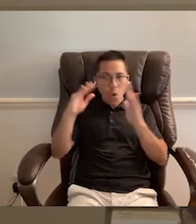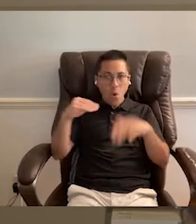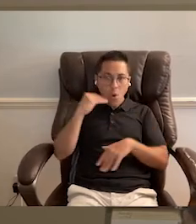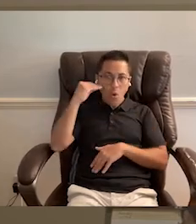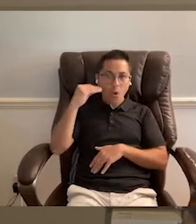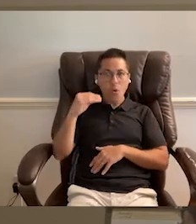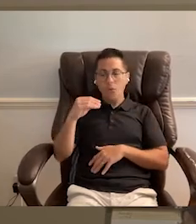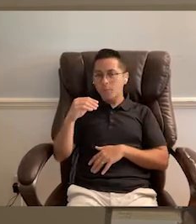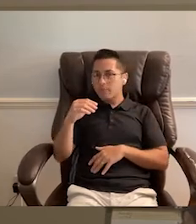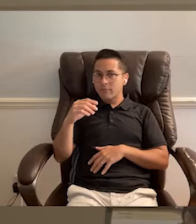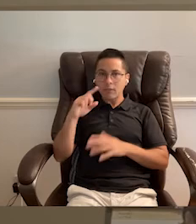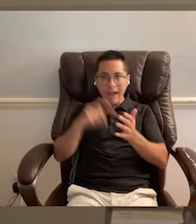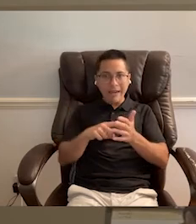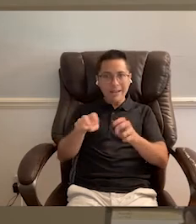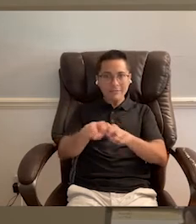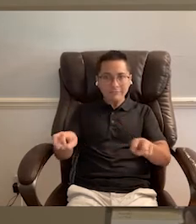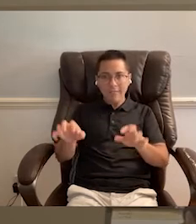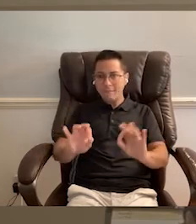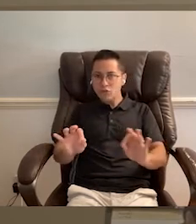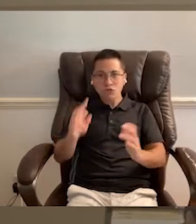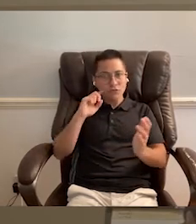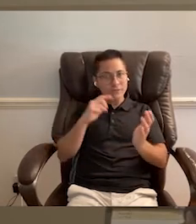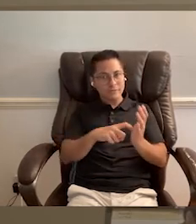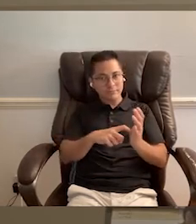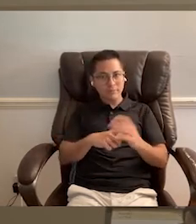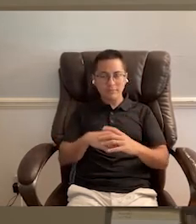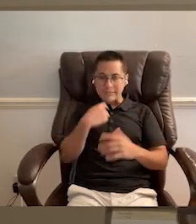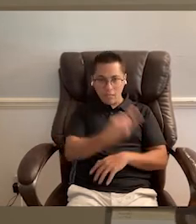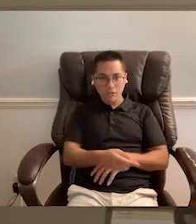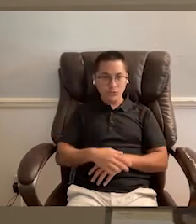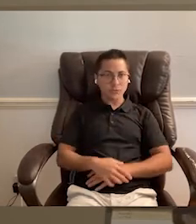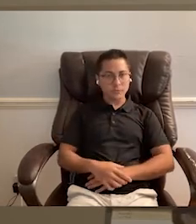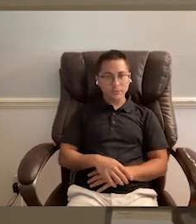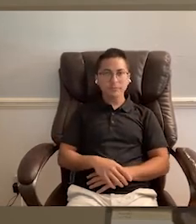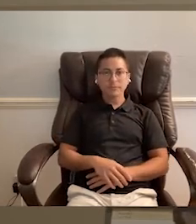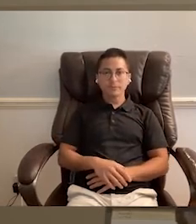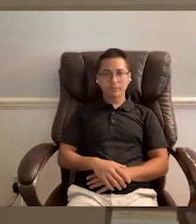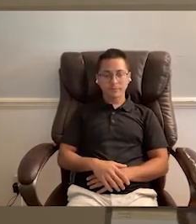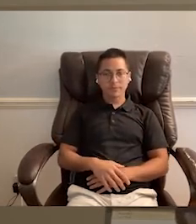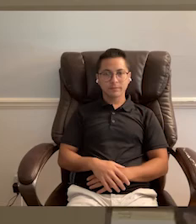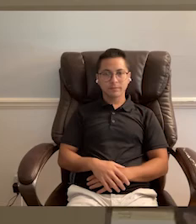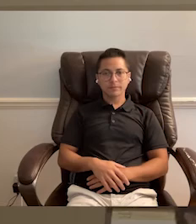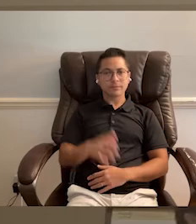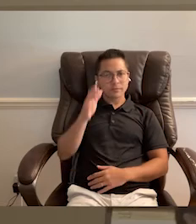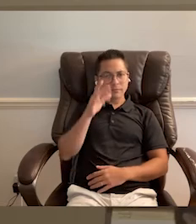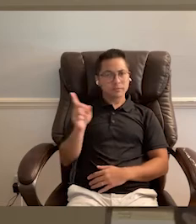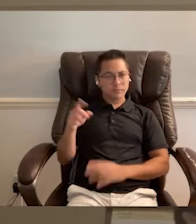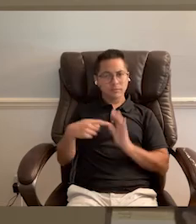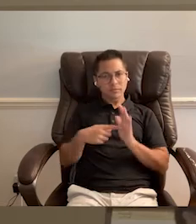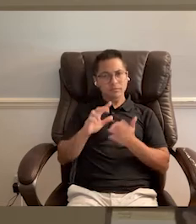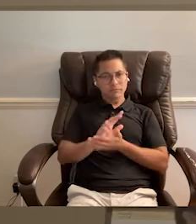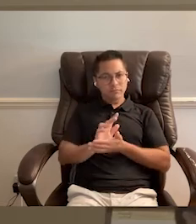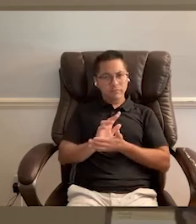Ideally, a blind person could walk up to the stop sign, realize he's approaching it, and gets really close to the intersection, stops, looks around